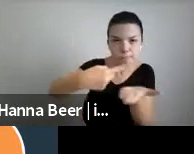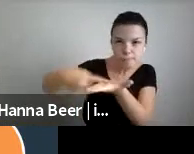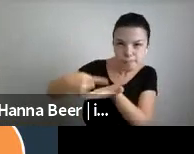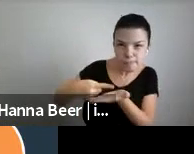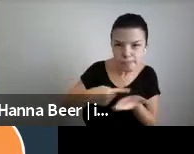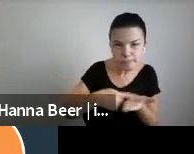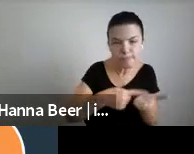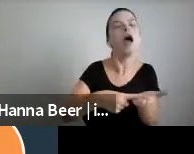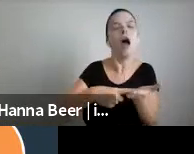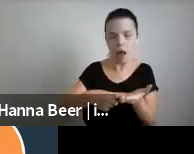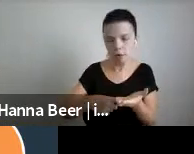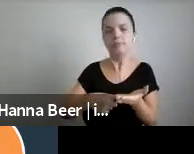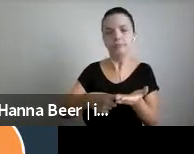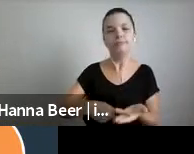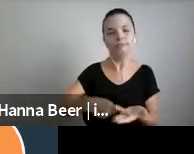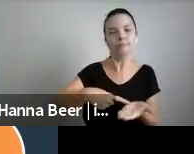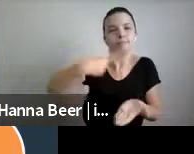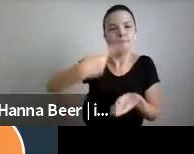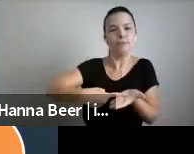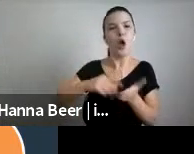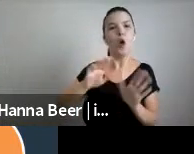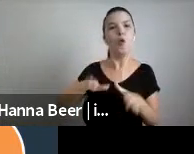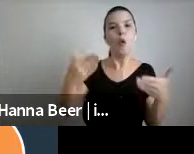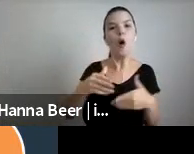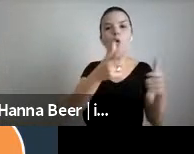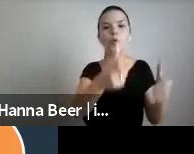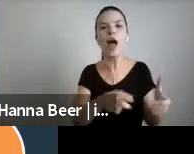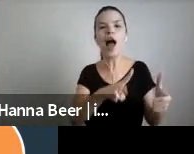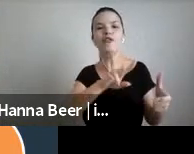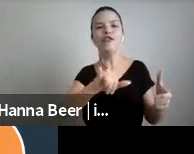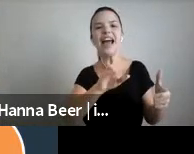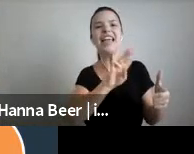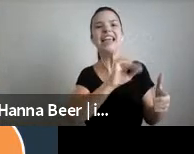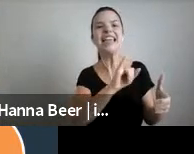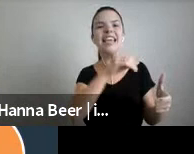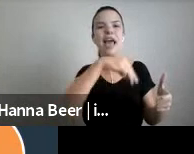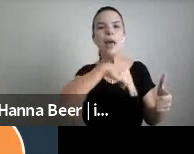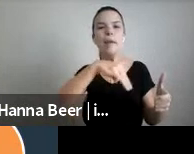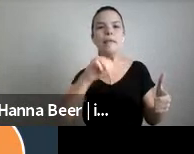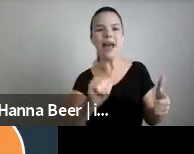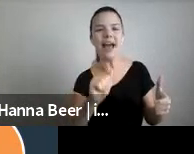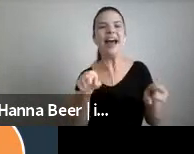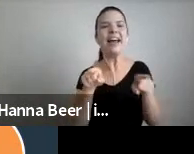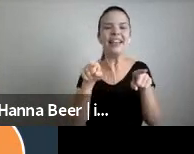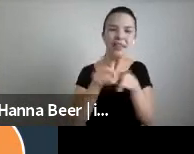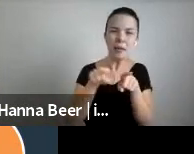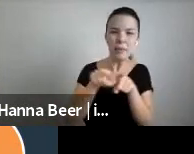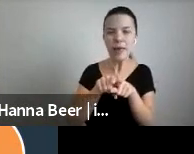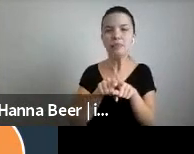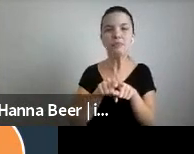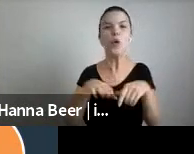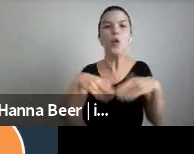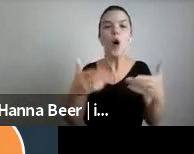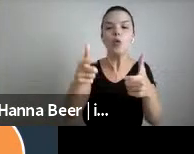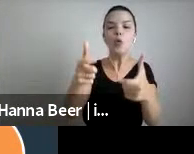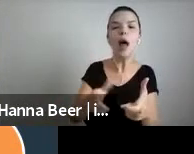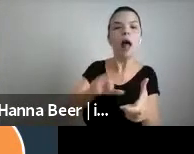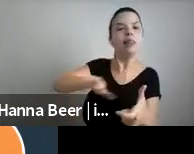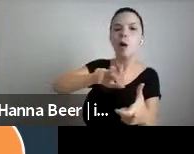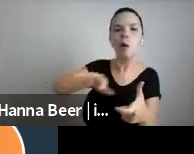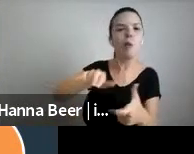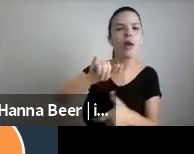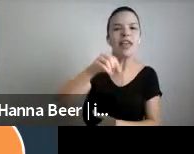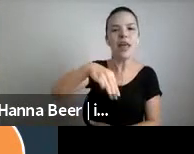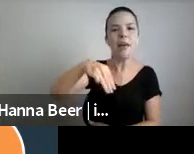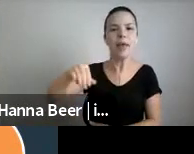propose as candidate IMAs and the boundaries for those candidate IMAs. And then those go, after the 1